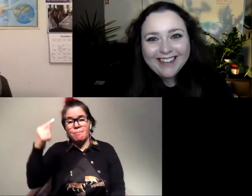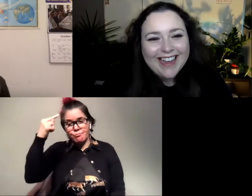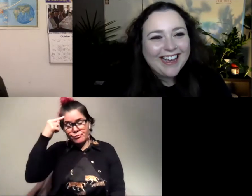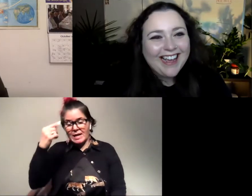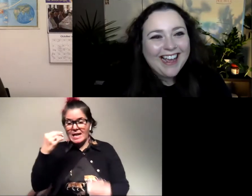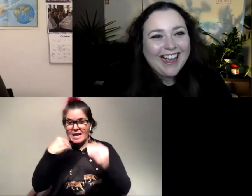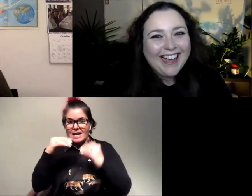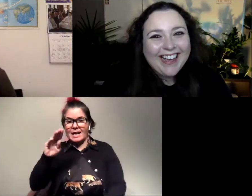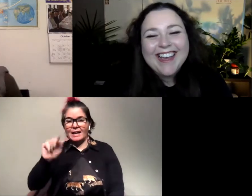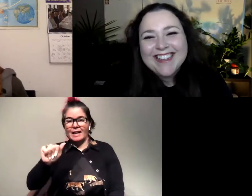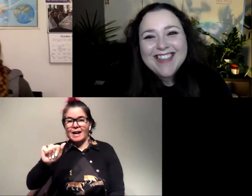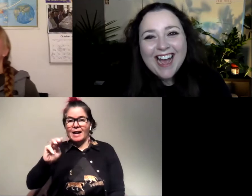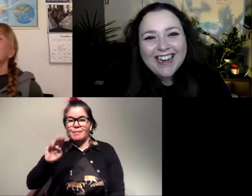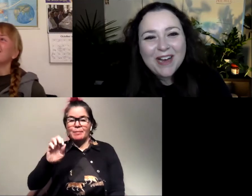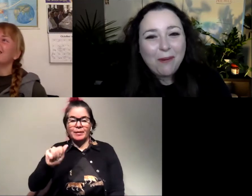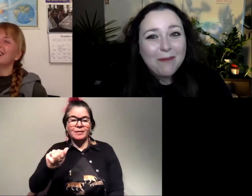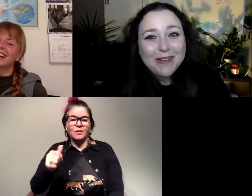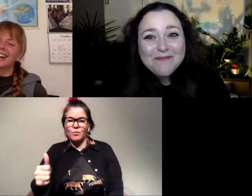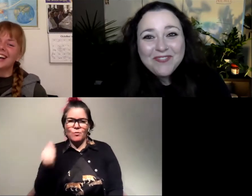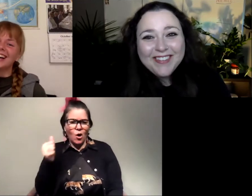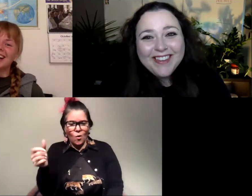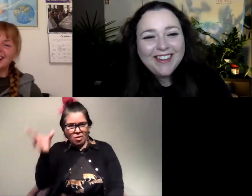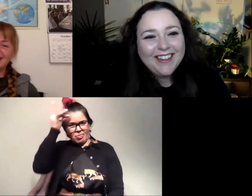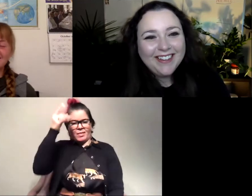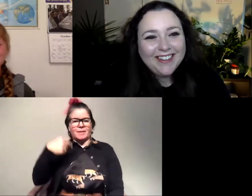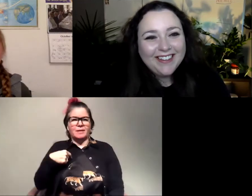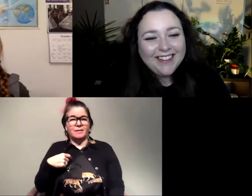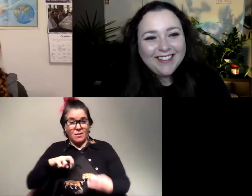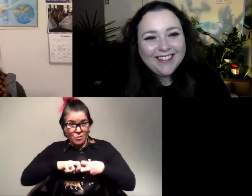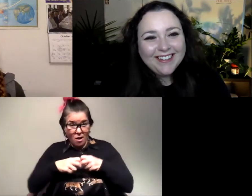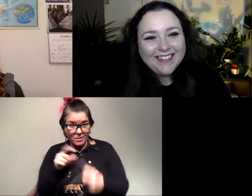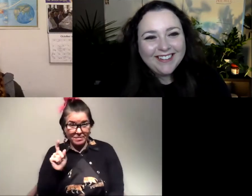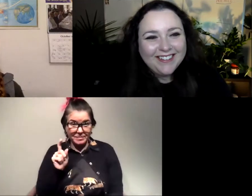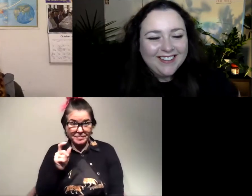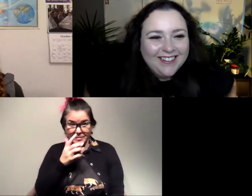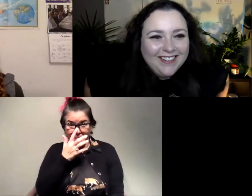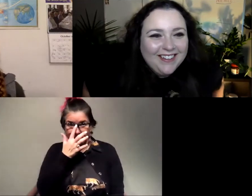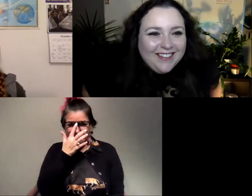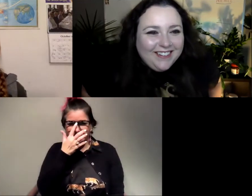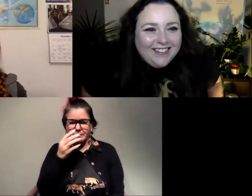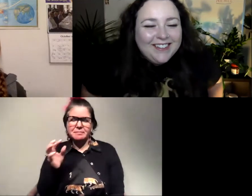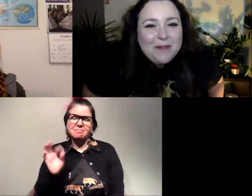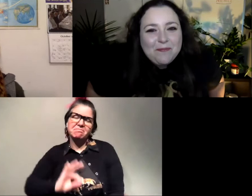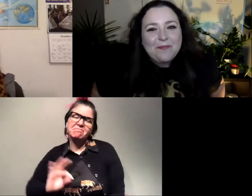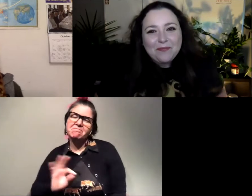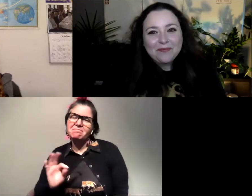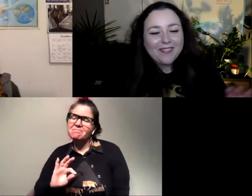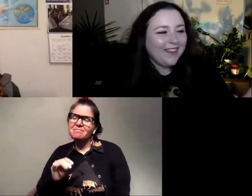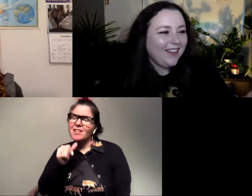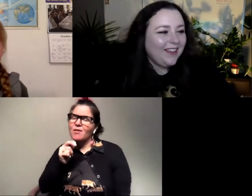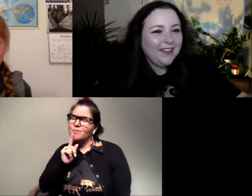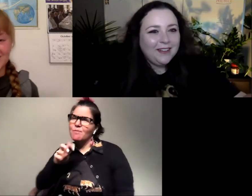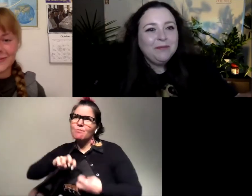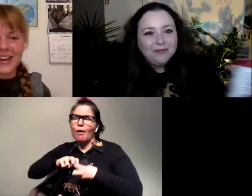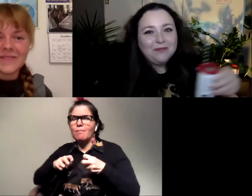me. Like, is that a problem? Yeah, I think it's probably not so much of a problem as